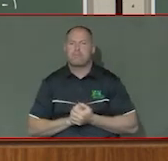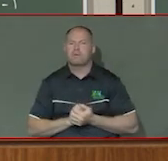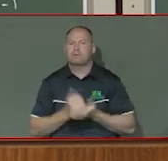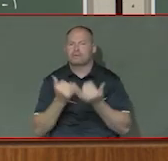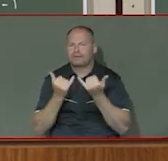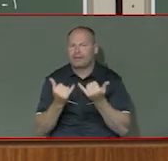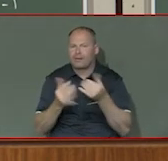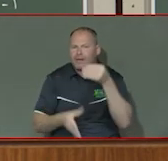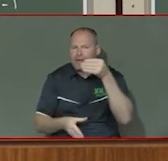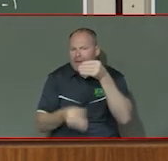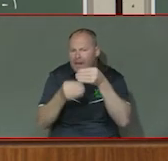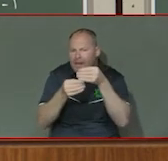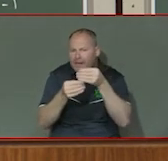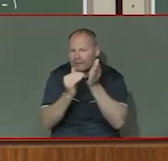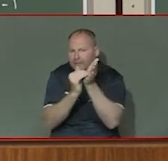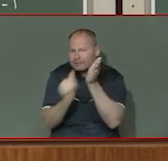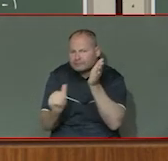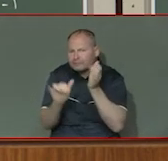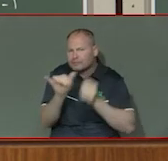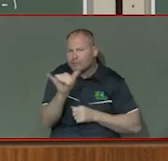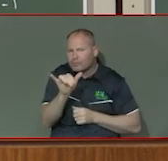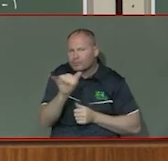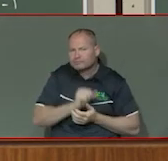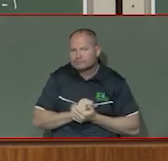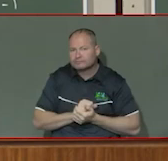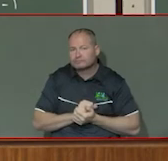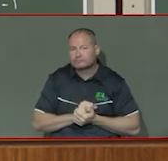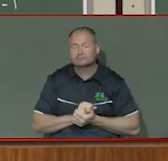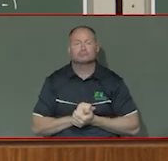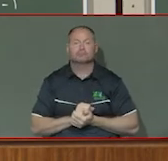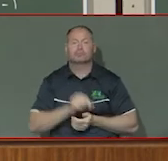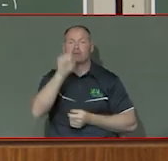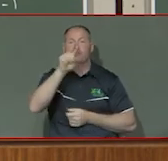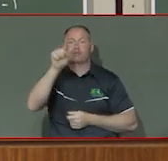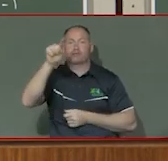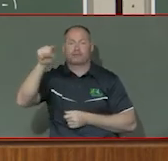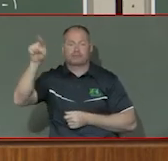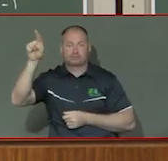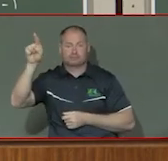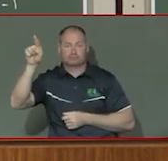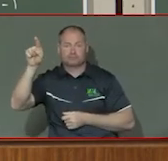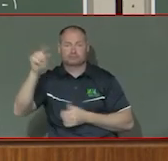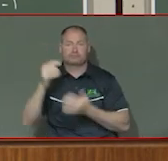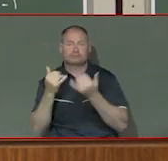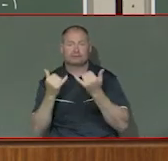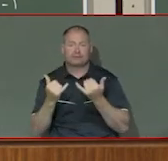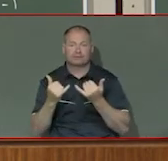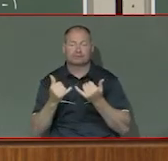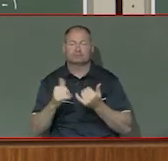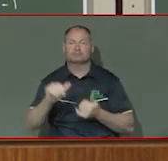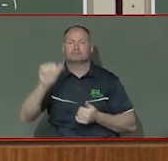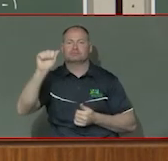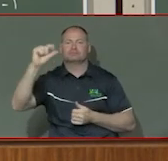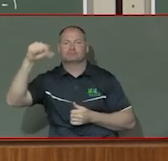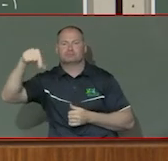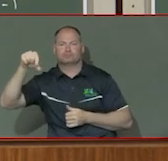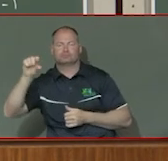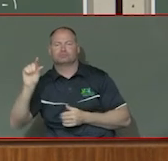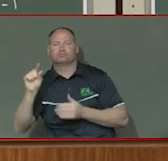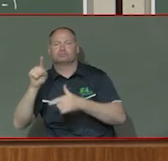do I subtract? That's the question. Theta is always an acute angle. An acute angle is an angle between